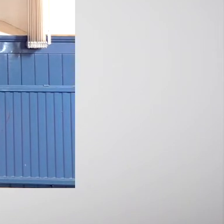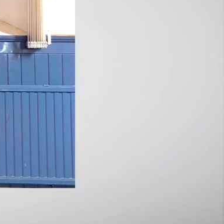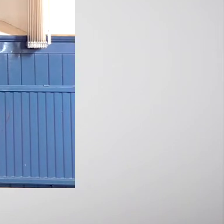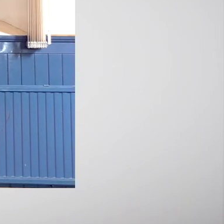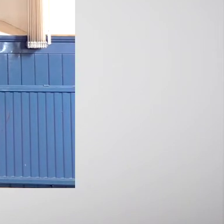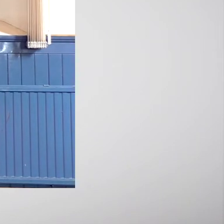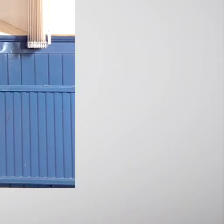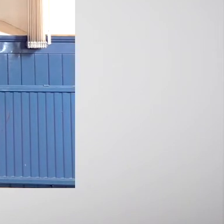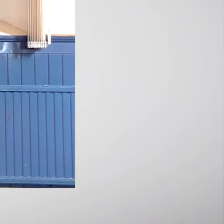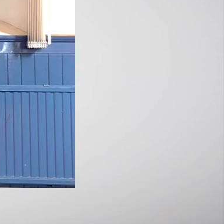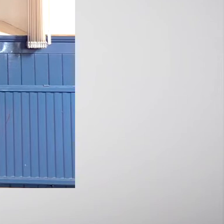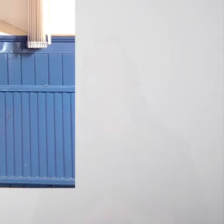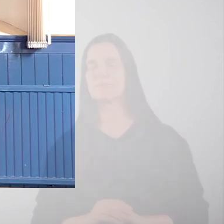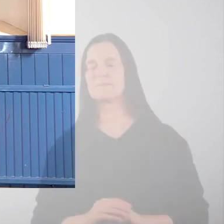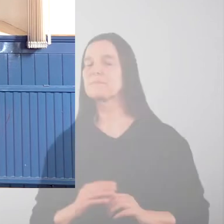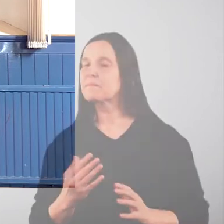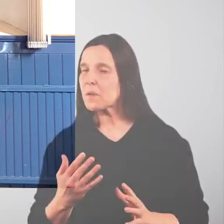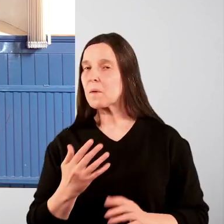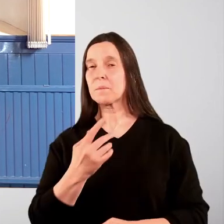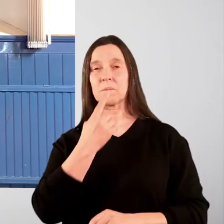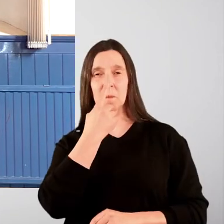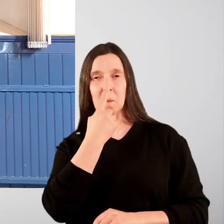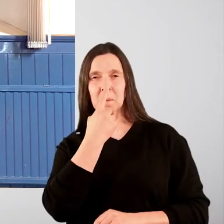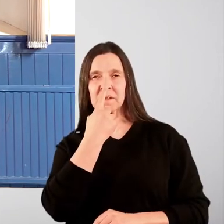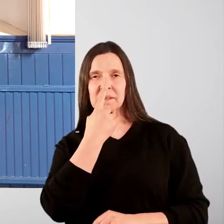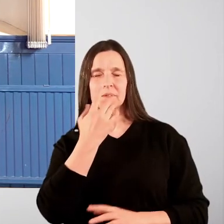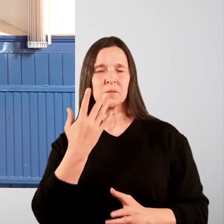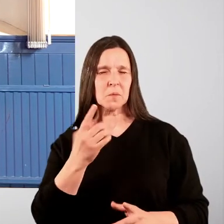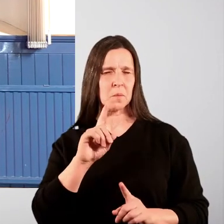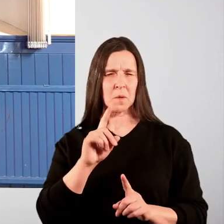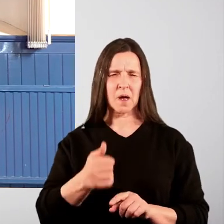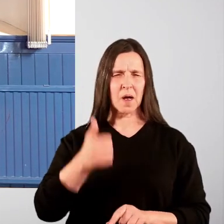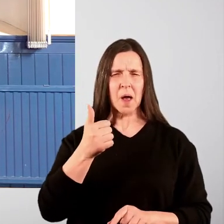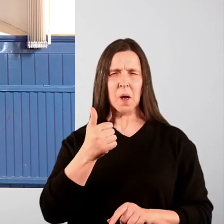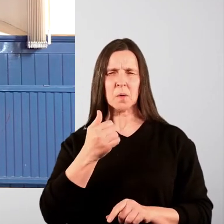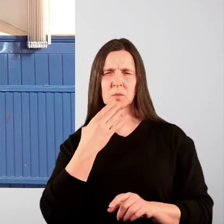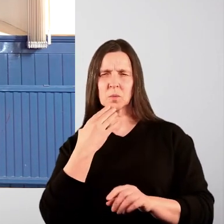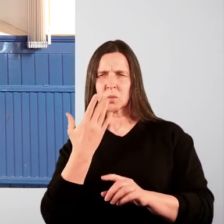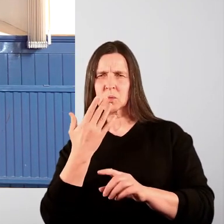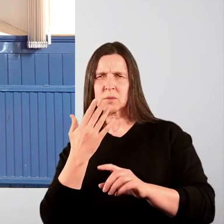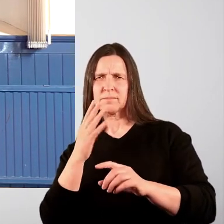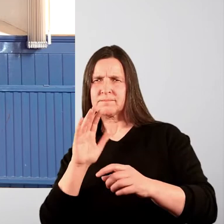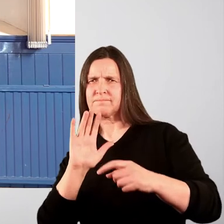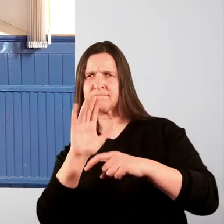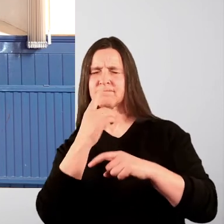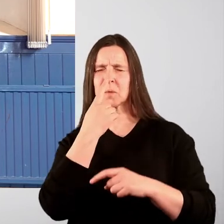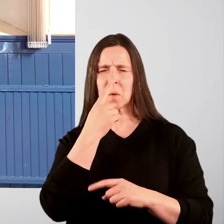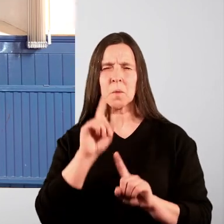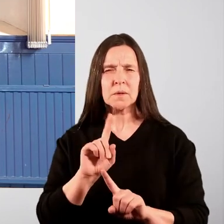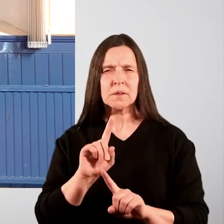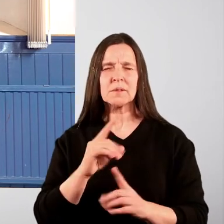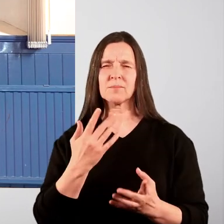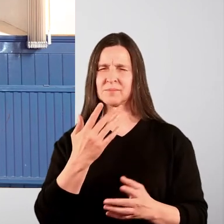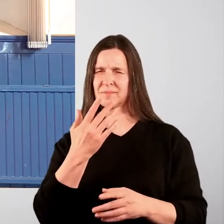gone. It's quite a devastating move. So from the top part of the T, we move down to the main body of the